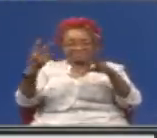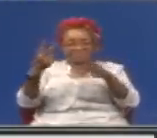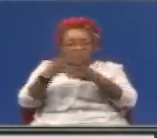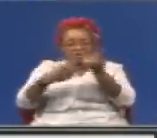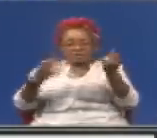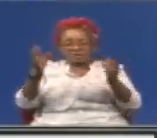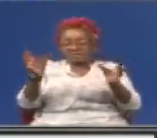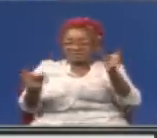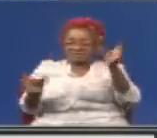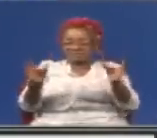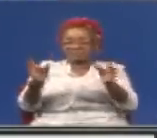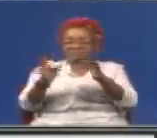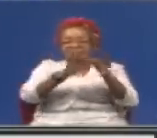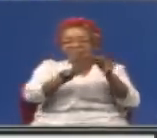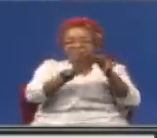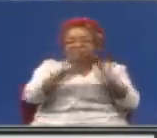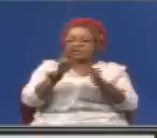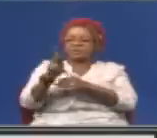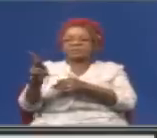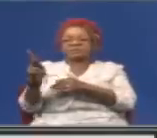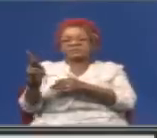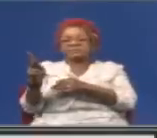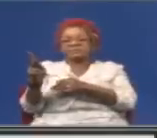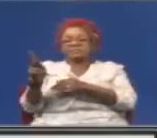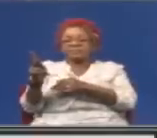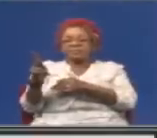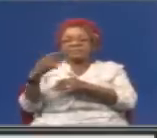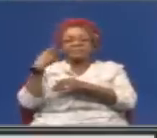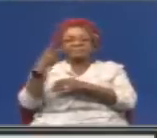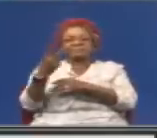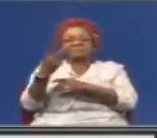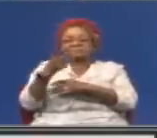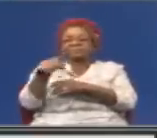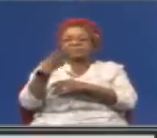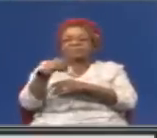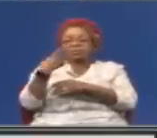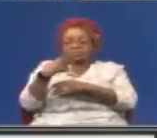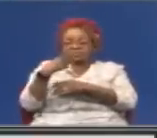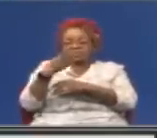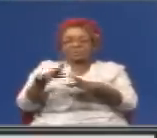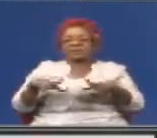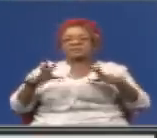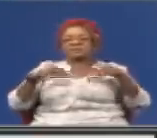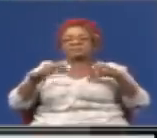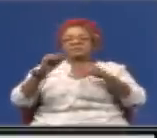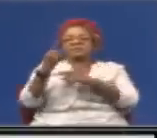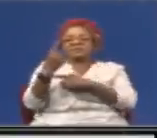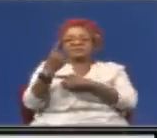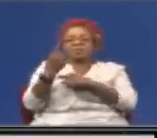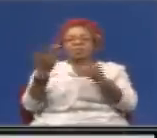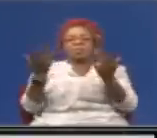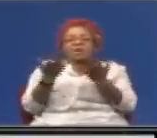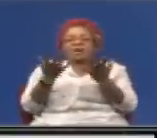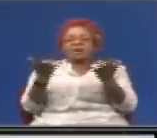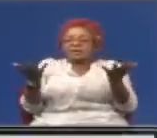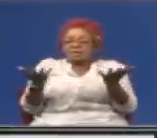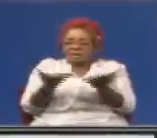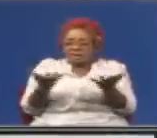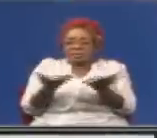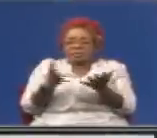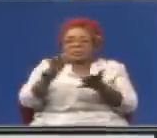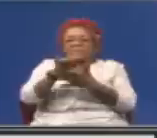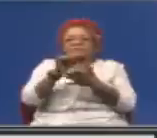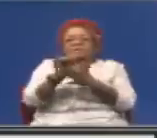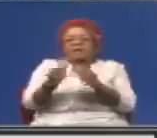Umoja and Kenya Kwanza, in the next couple of days to see who will blink first and where and how these talks will be held